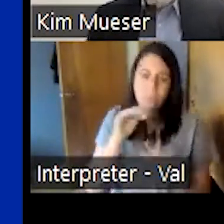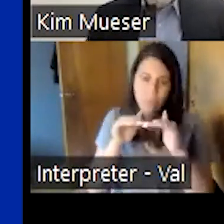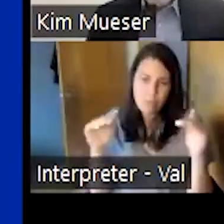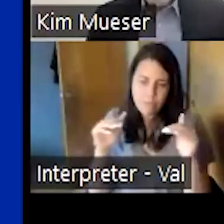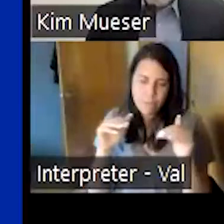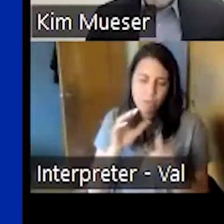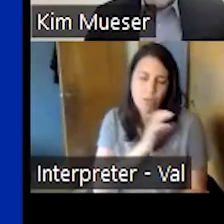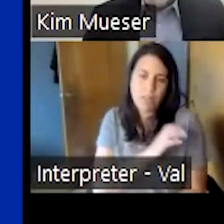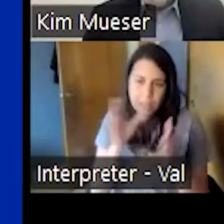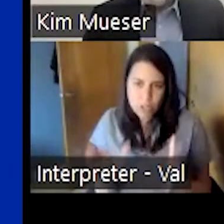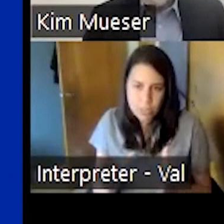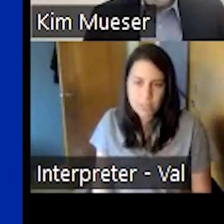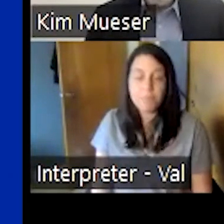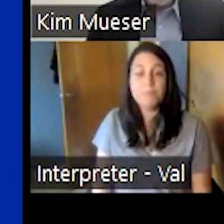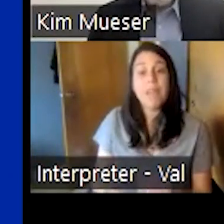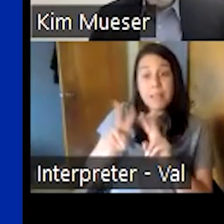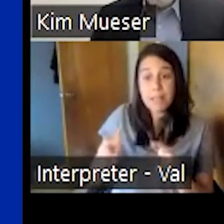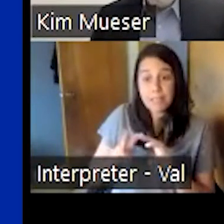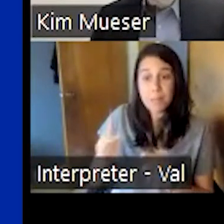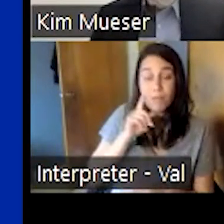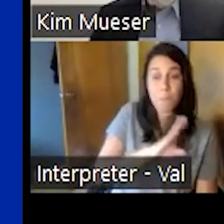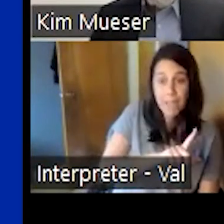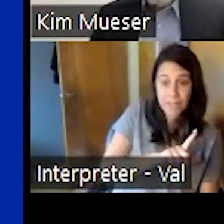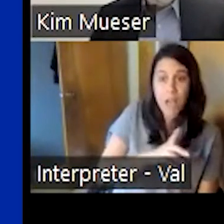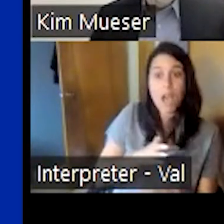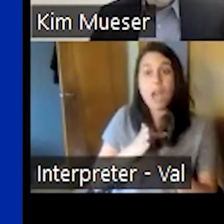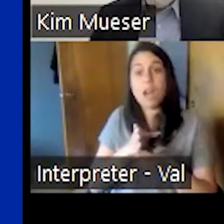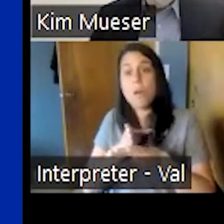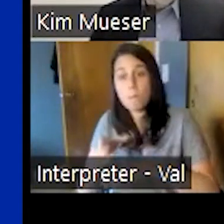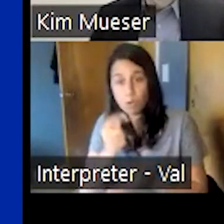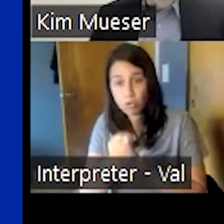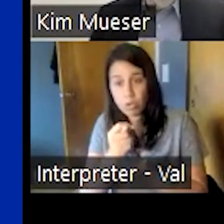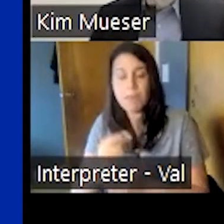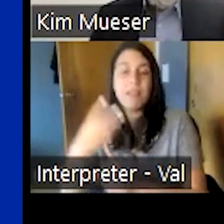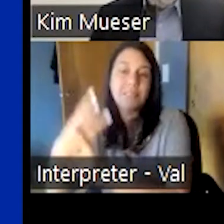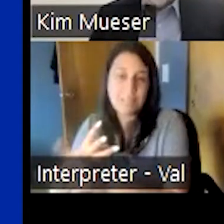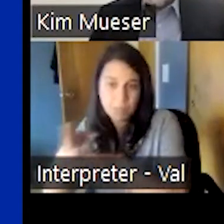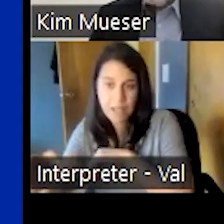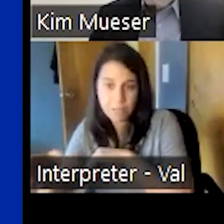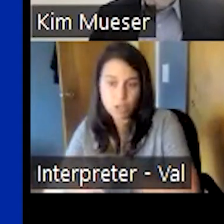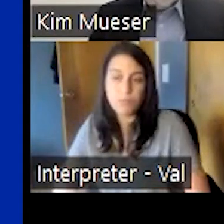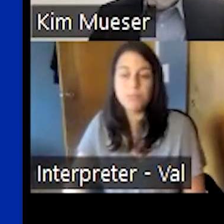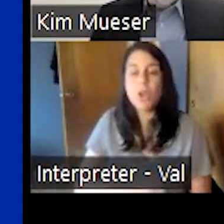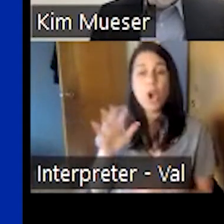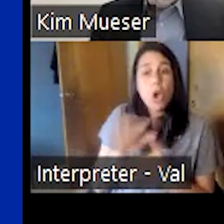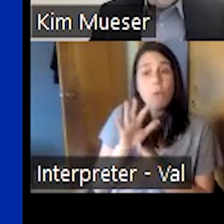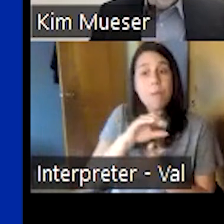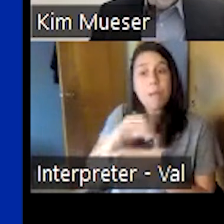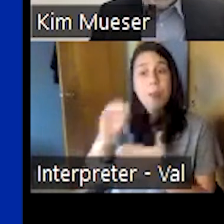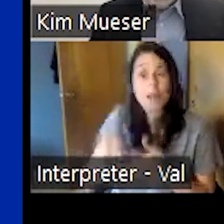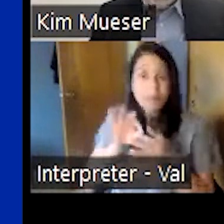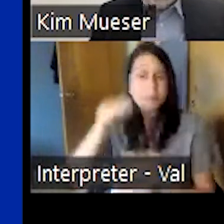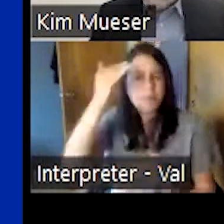And we had assessments conducted at baseline, post-treatment, and 6 months later. And the primary outcomes were on PTSD